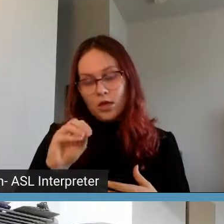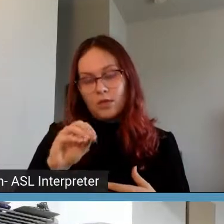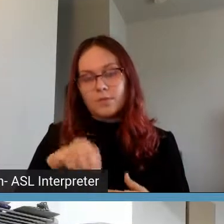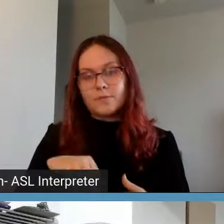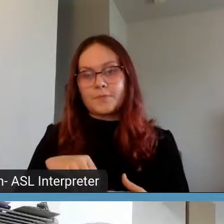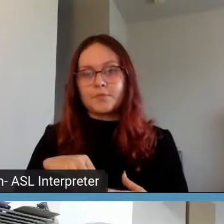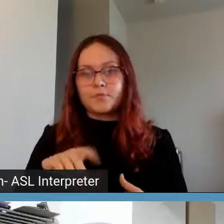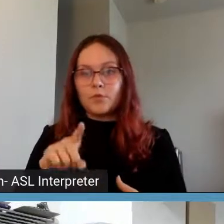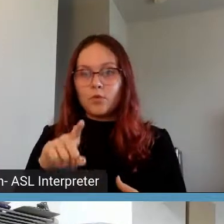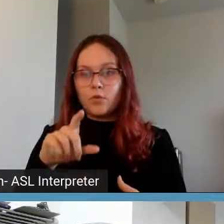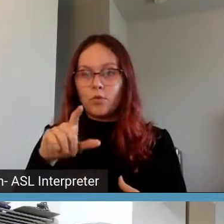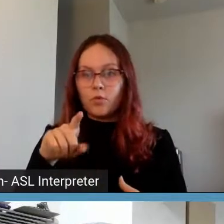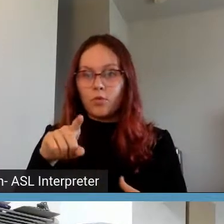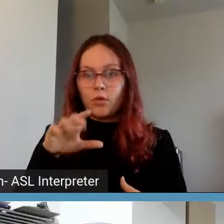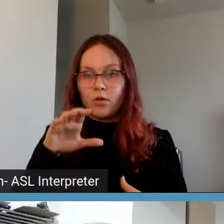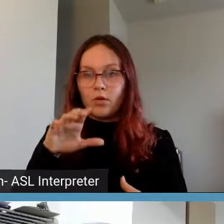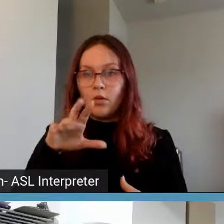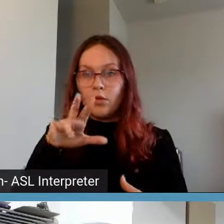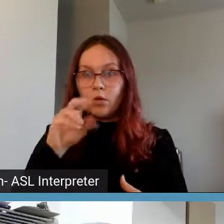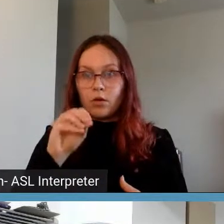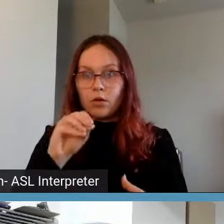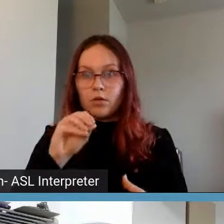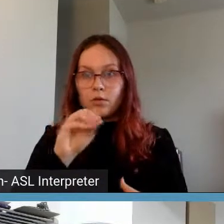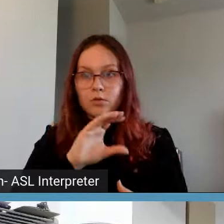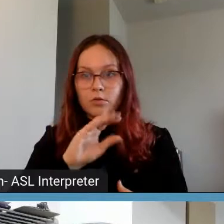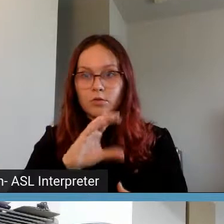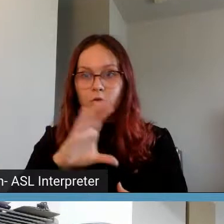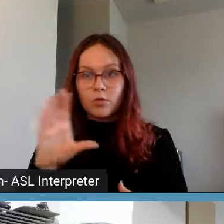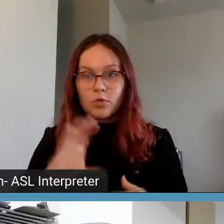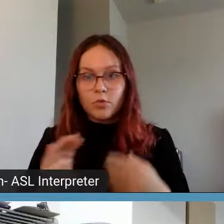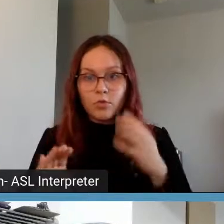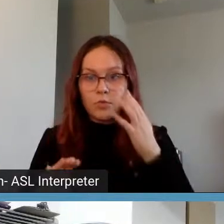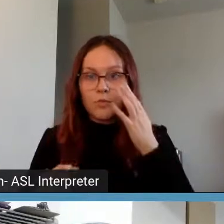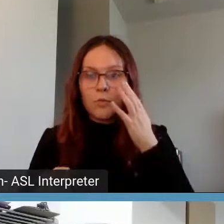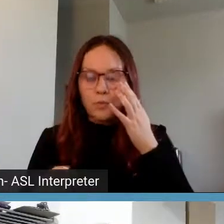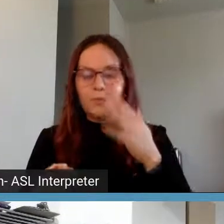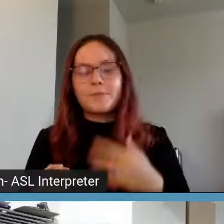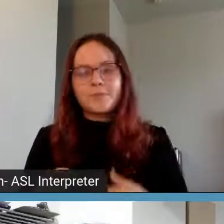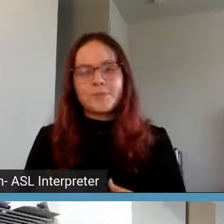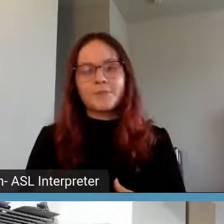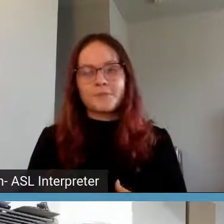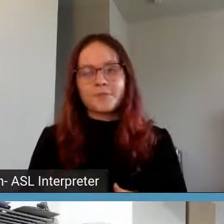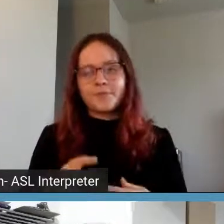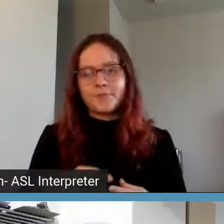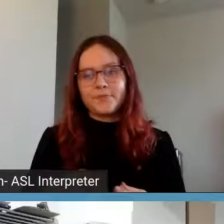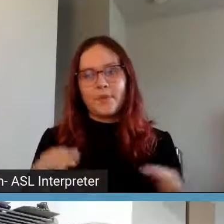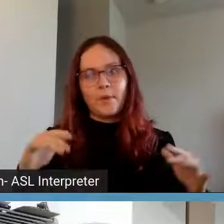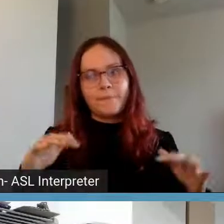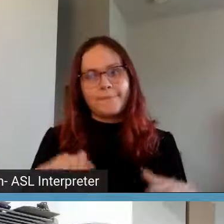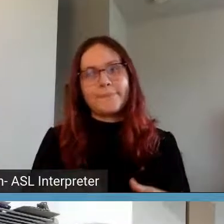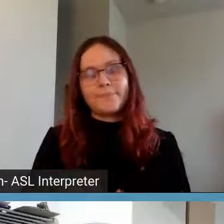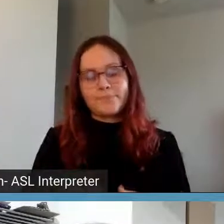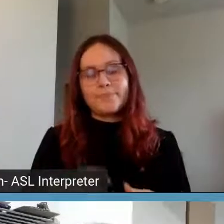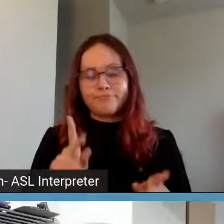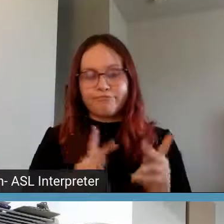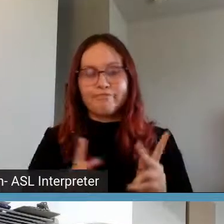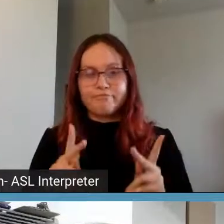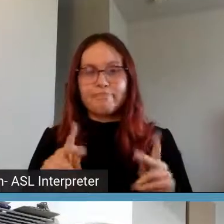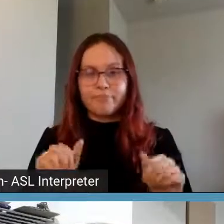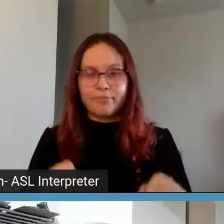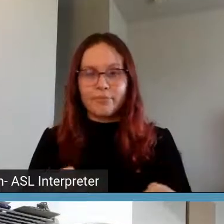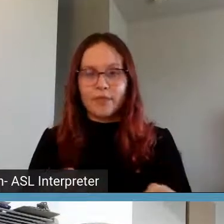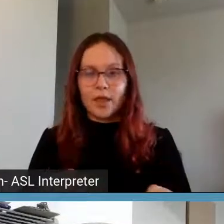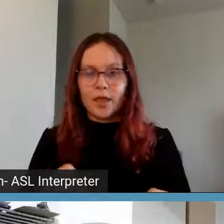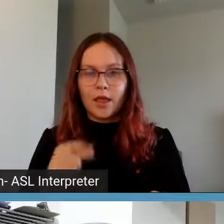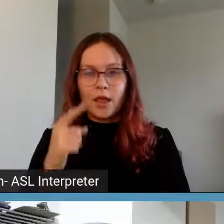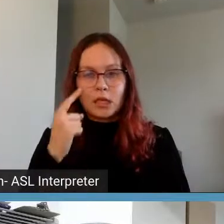room, 500 people in a Zoom room, things like that, which is really remarkable. And so I think we saw growth. I don't expect that to be the